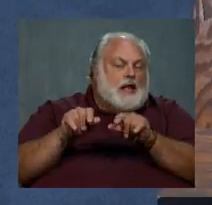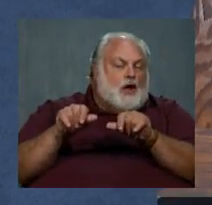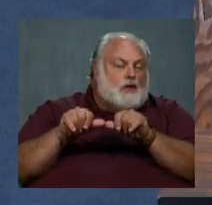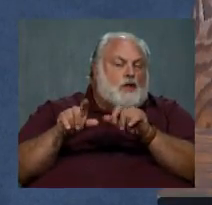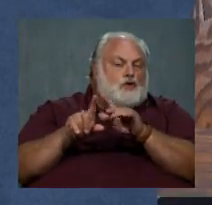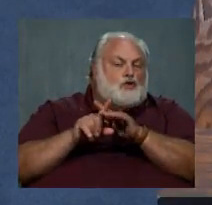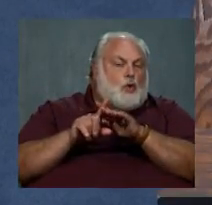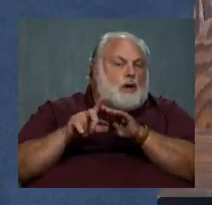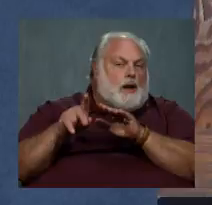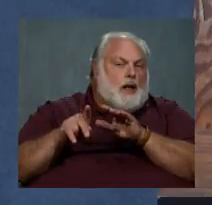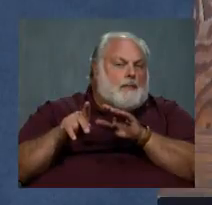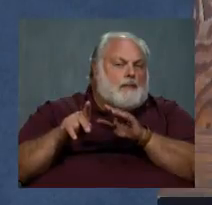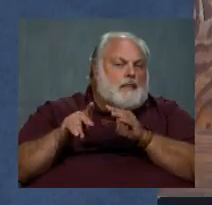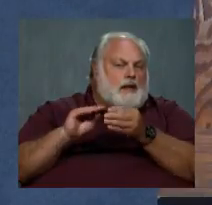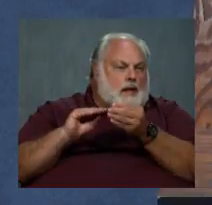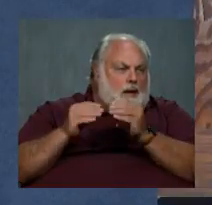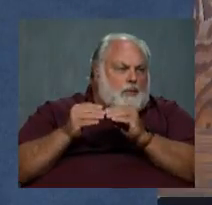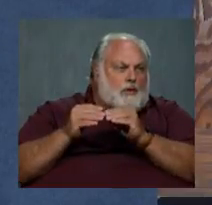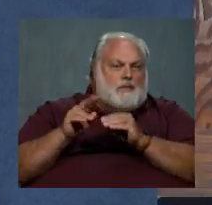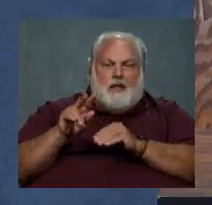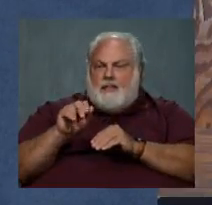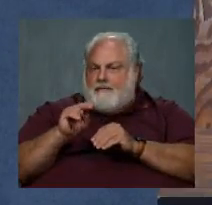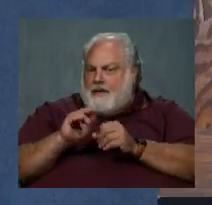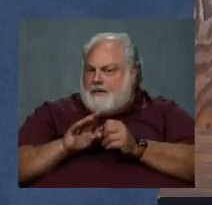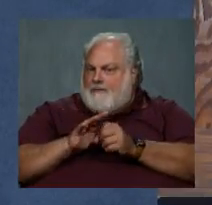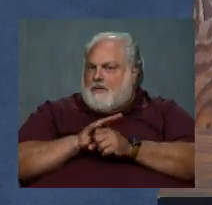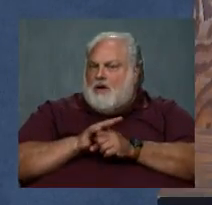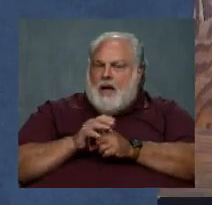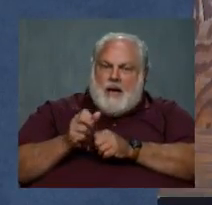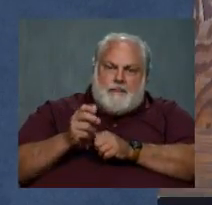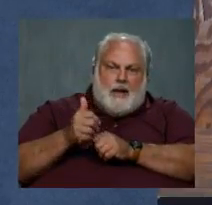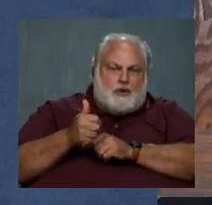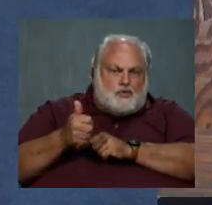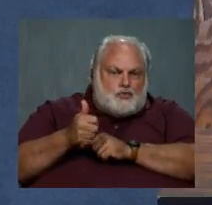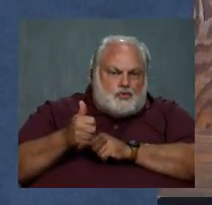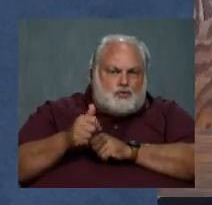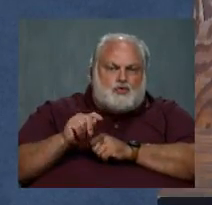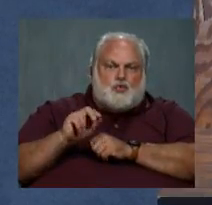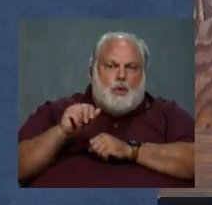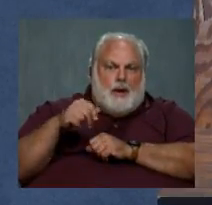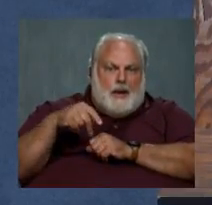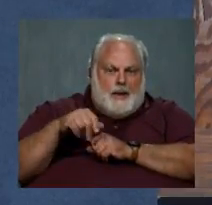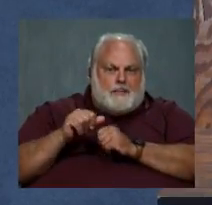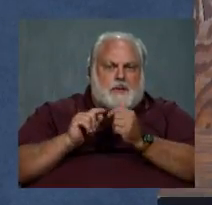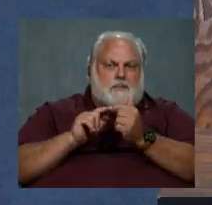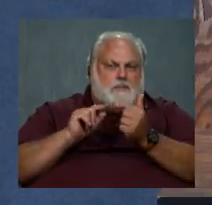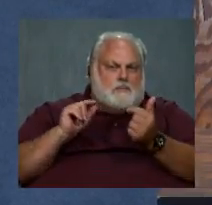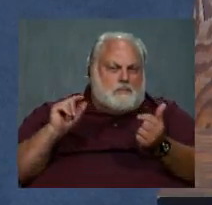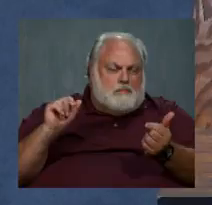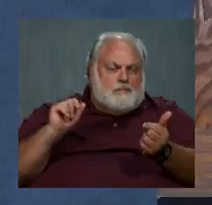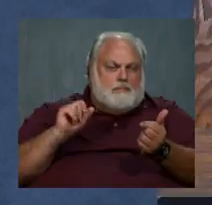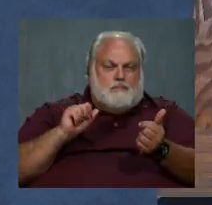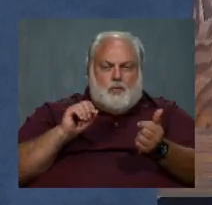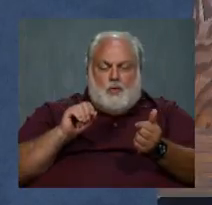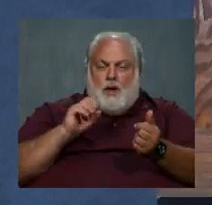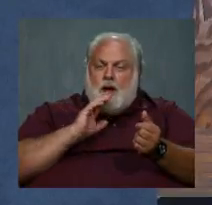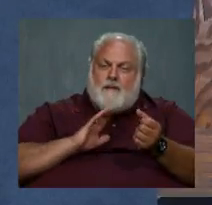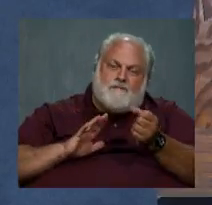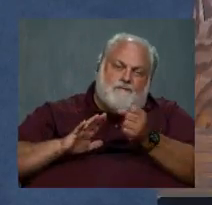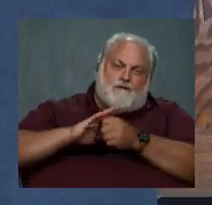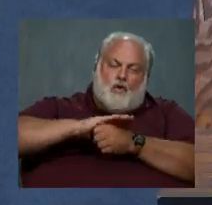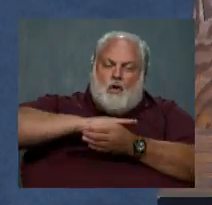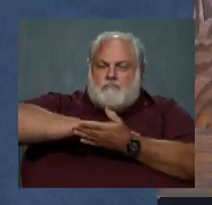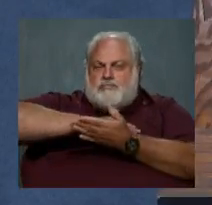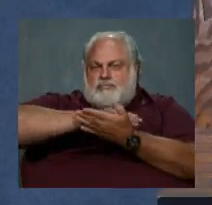showing up to what numbers? Are the vans full? How many trips are they making? We're going to do an exhaustive approach